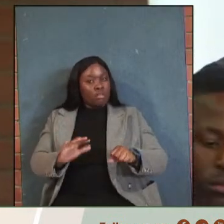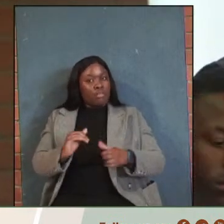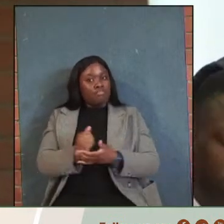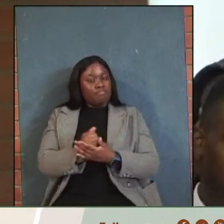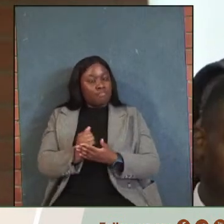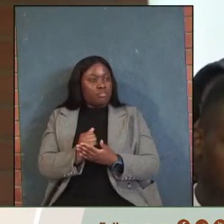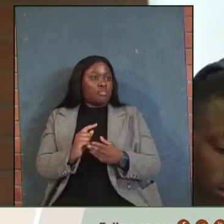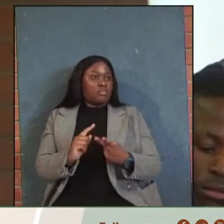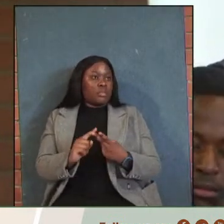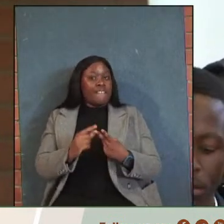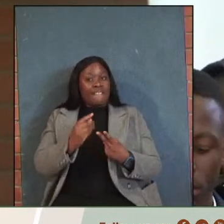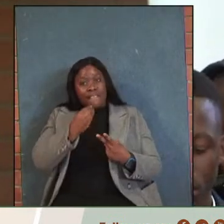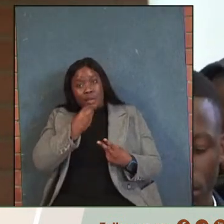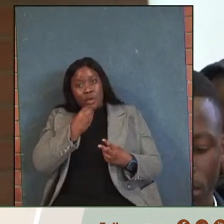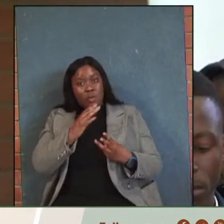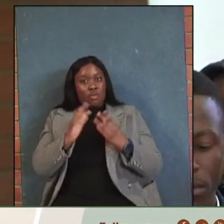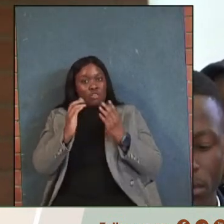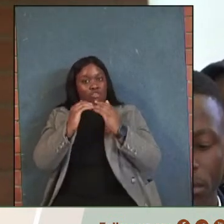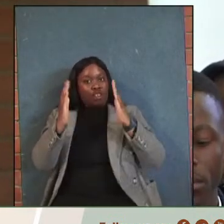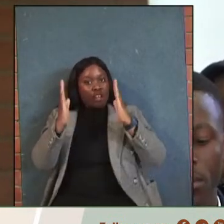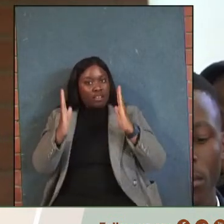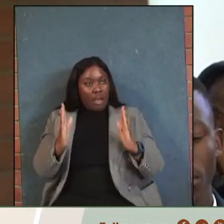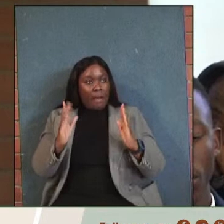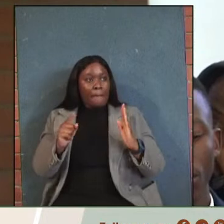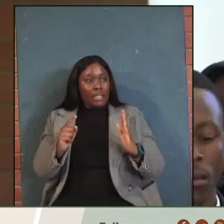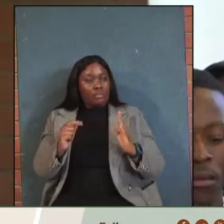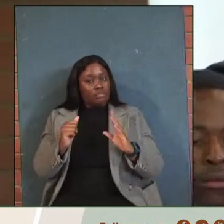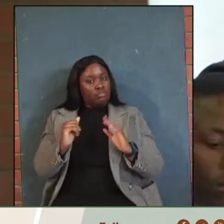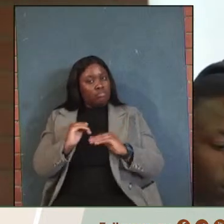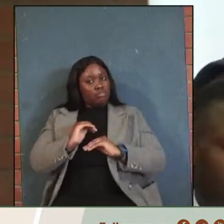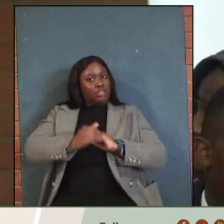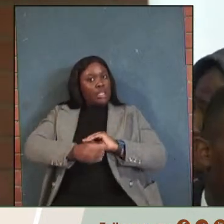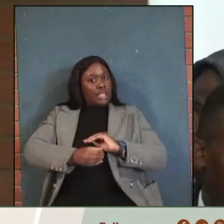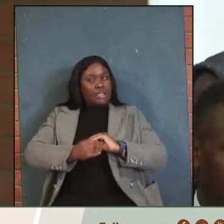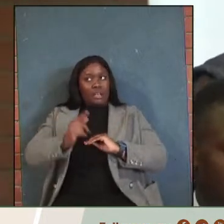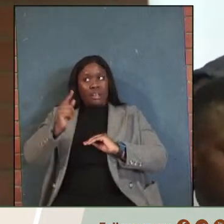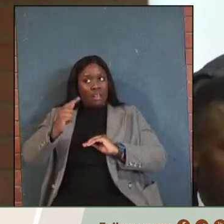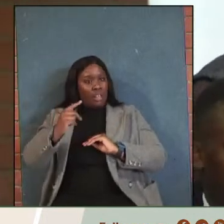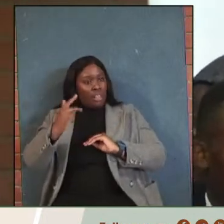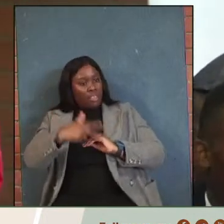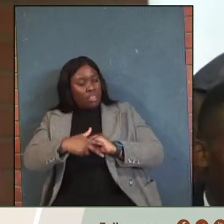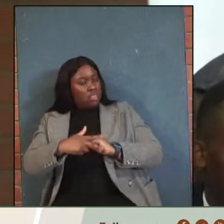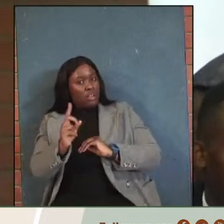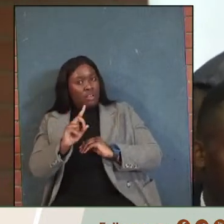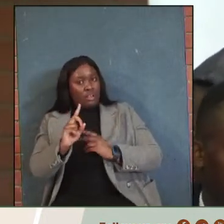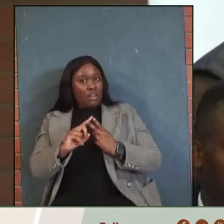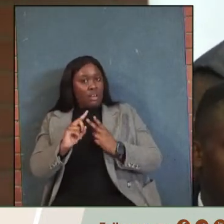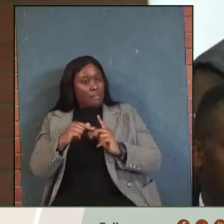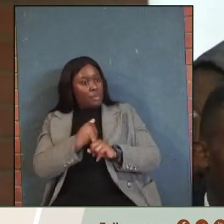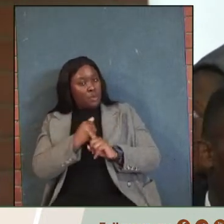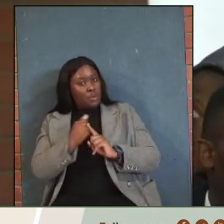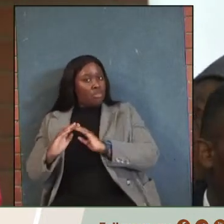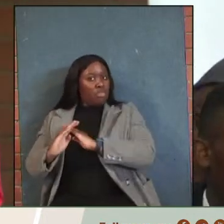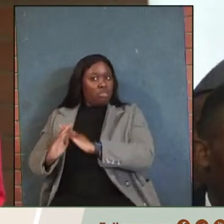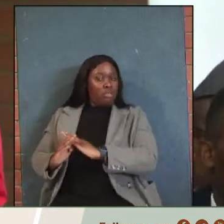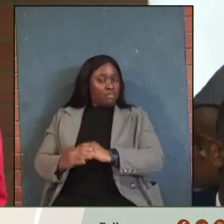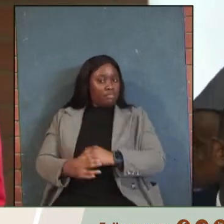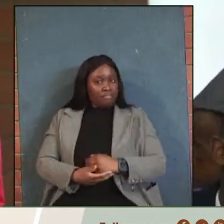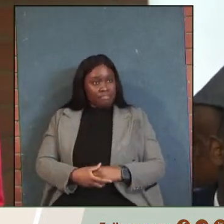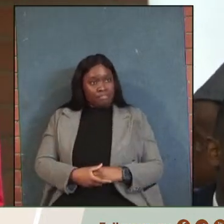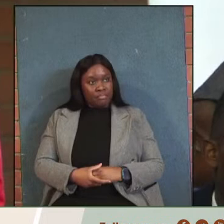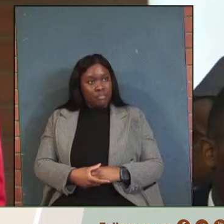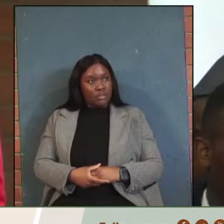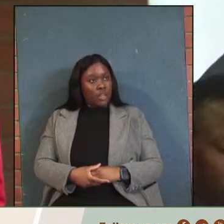food and shelter and should be protected from abuse, neglect, and degradation. No